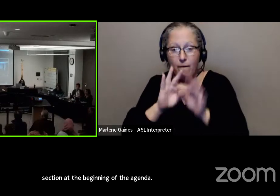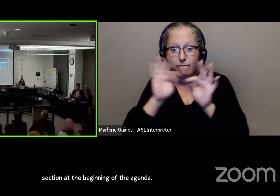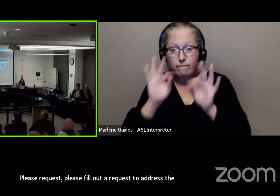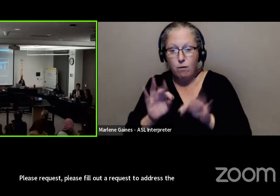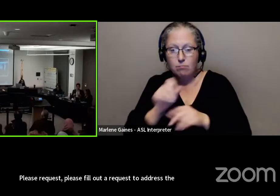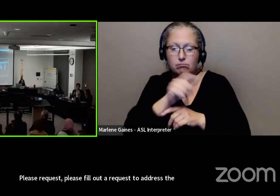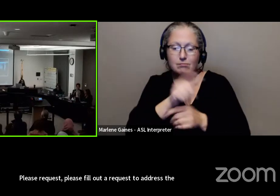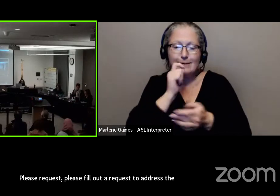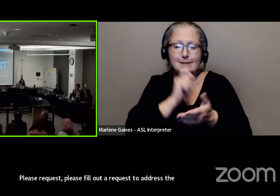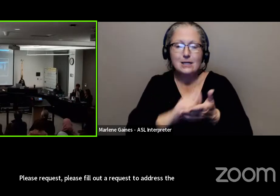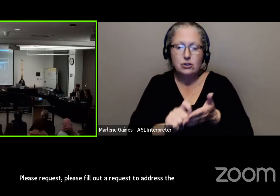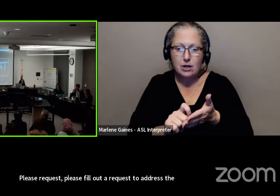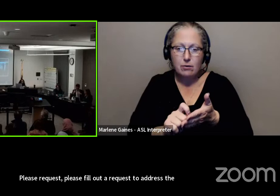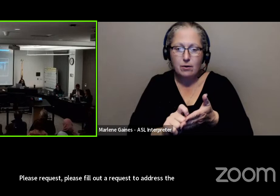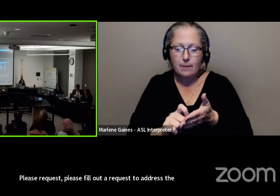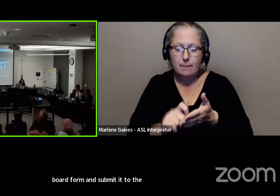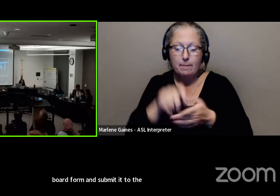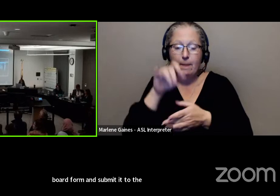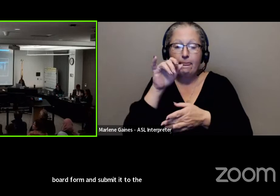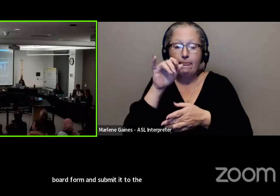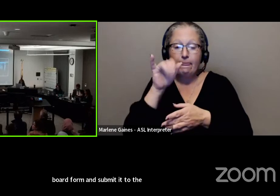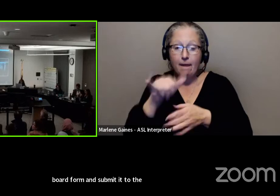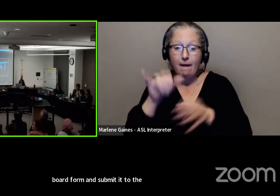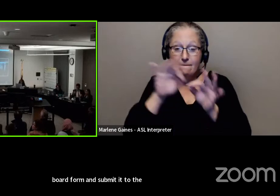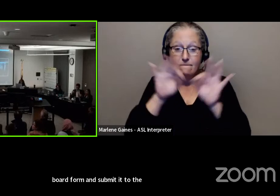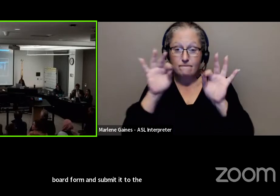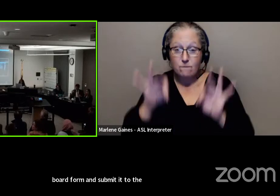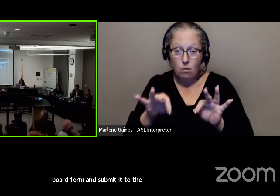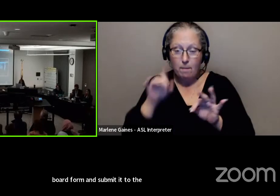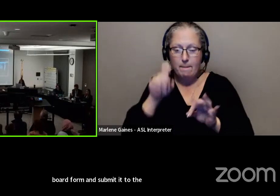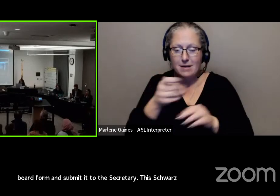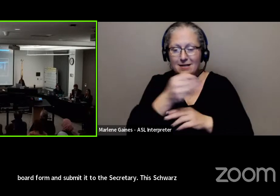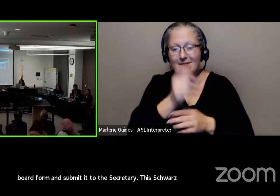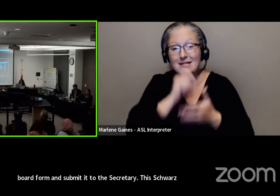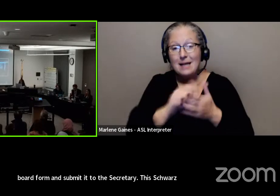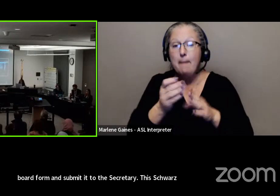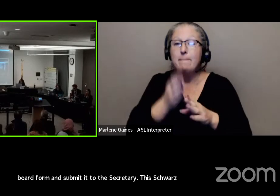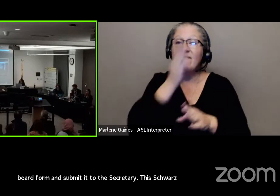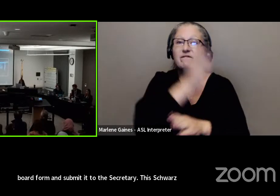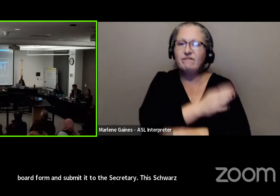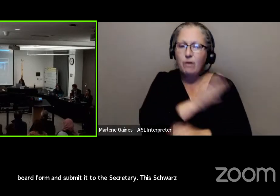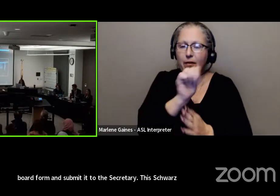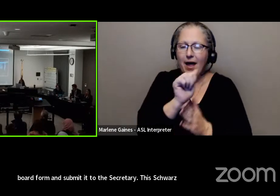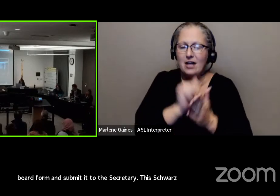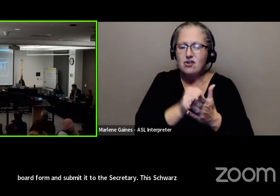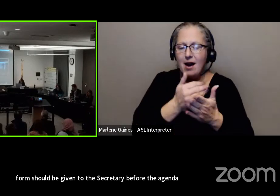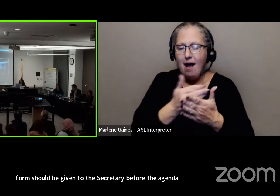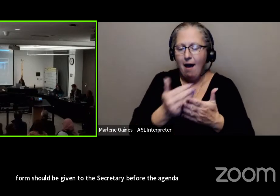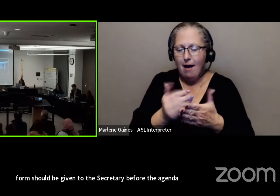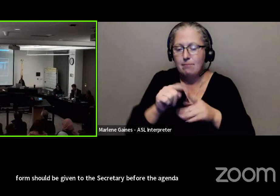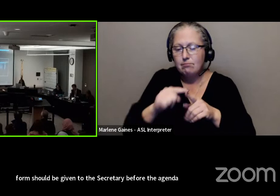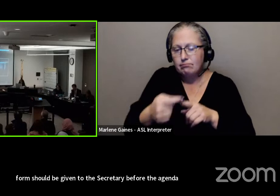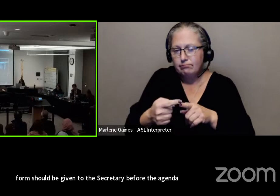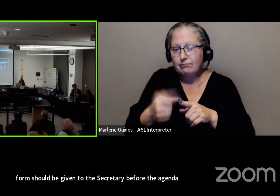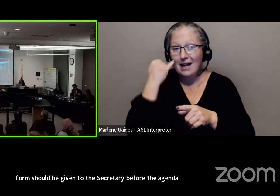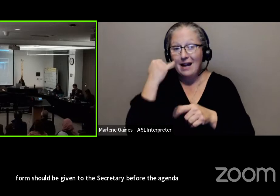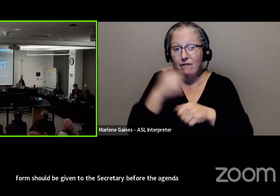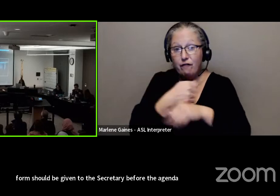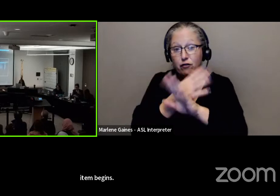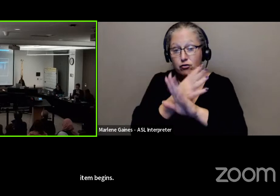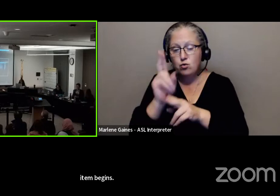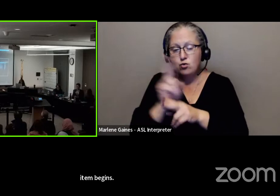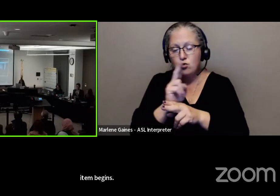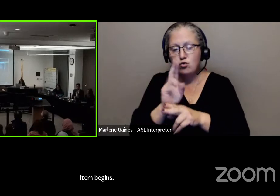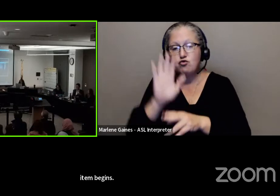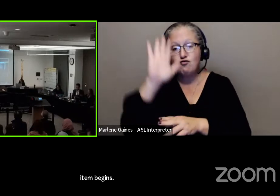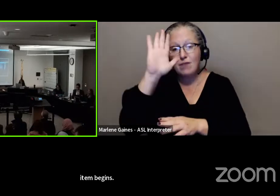the secretary. This form should be given to the secretary before the agenda item begins. If you are joining us virtually, you will use